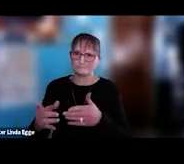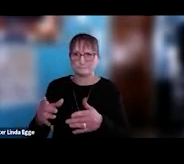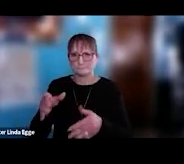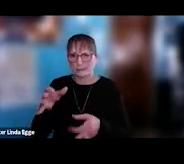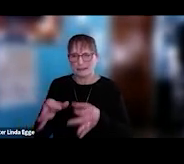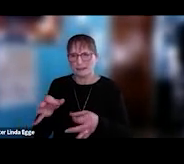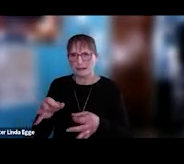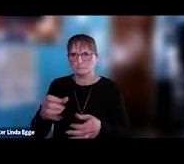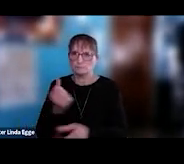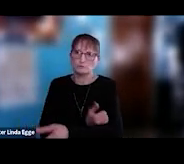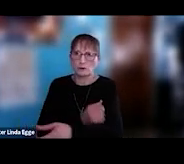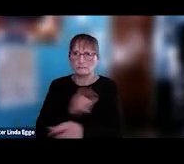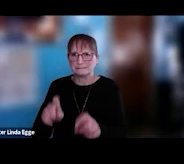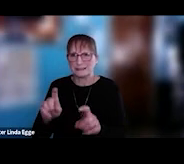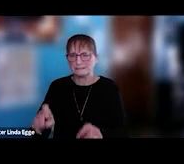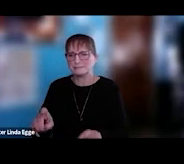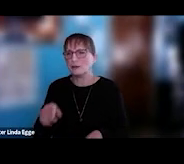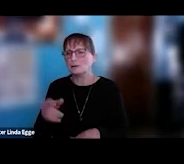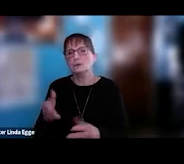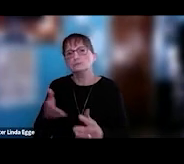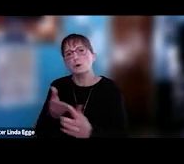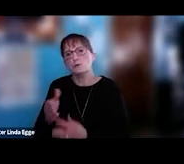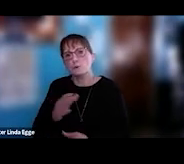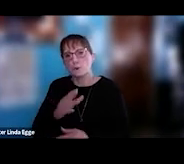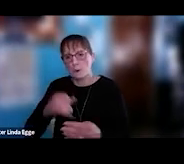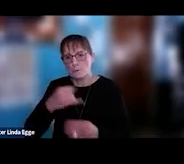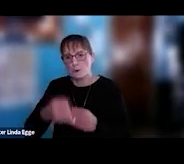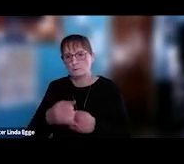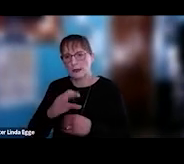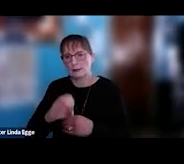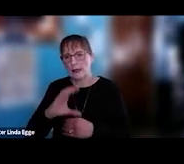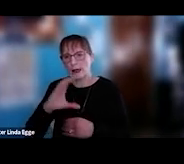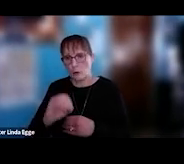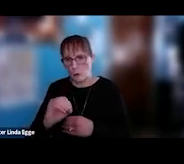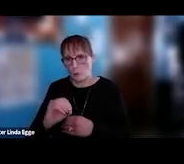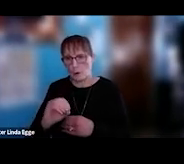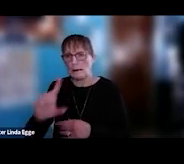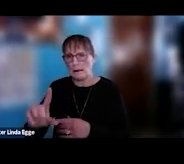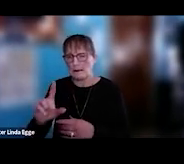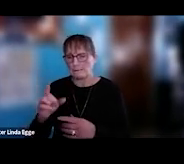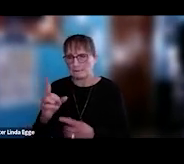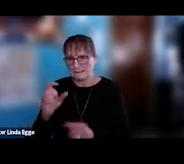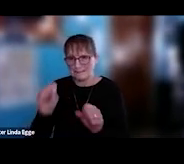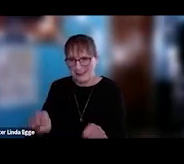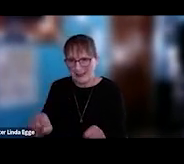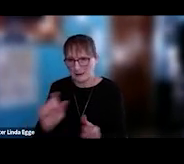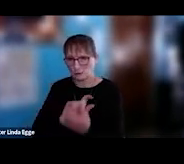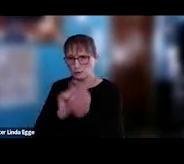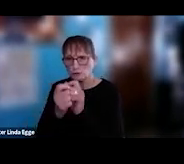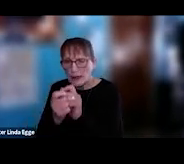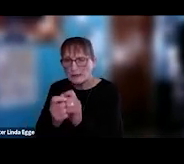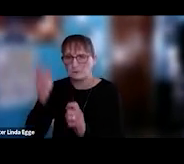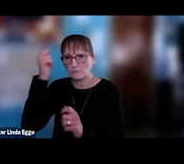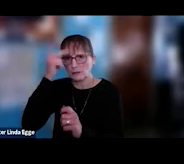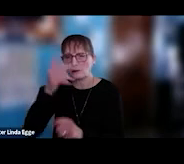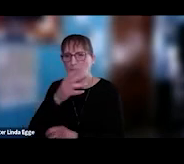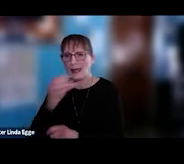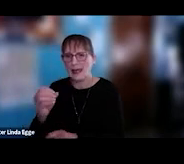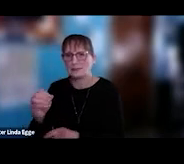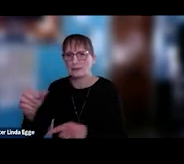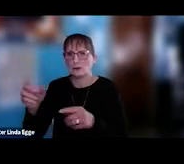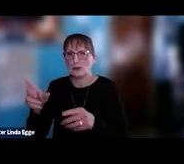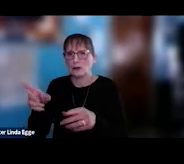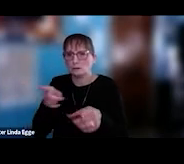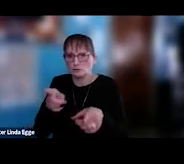can obtain through Project ECHO can hopefully and ultimately change the philosophy and direction